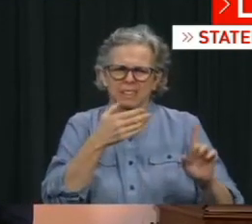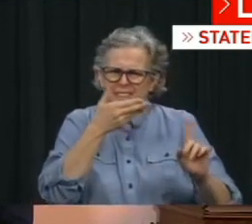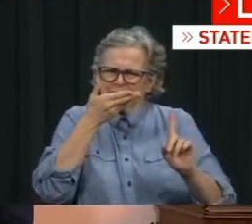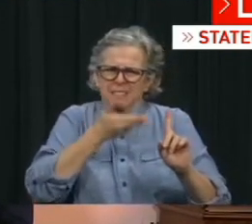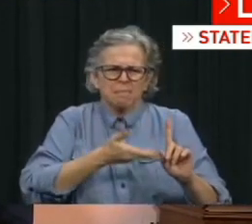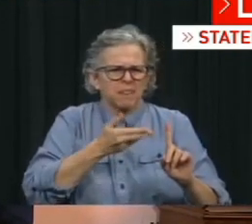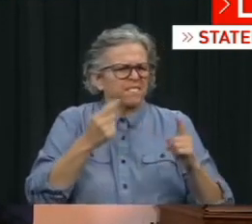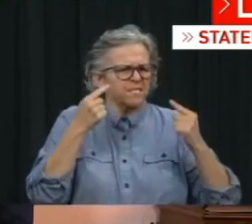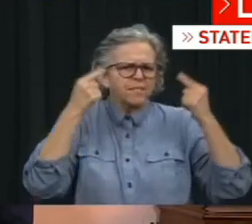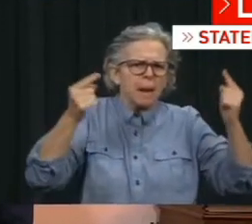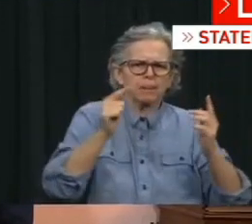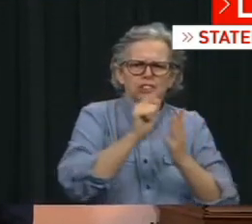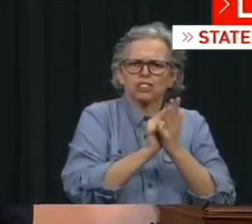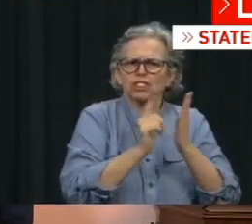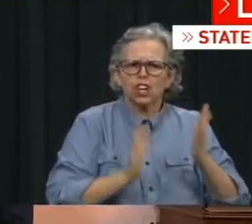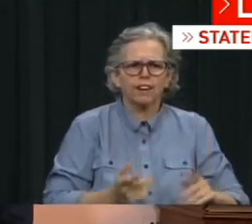Toledo,